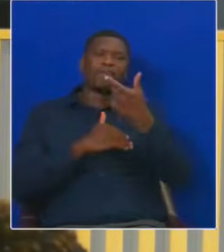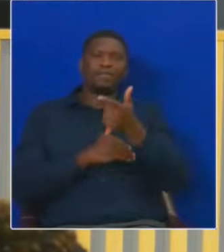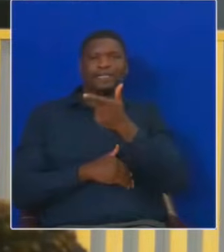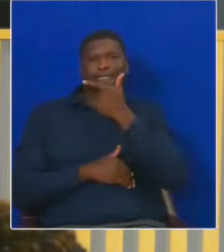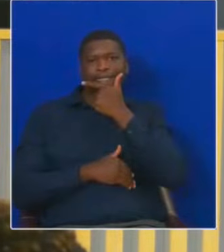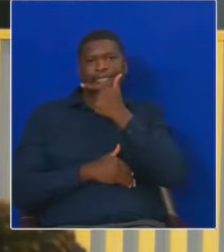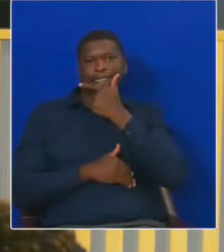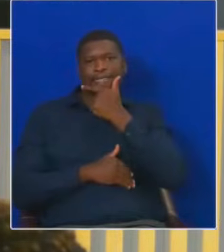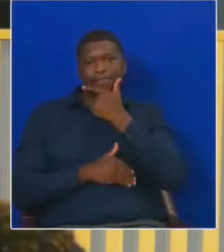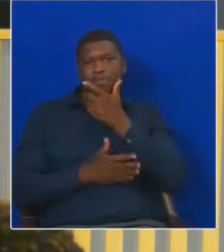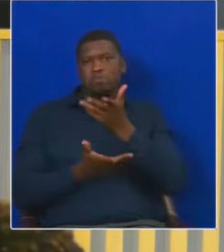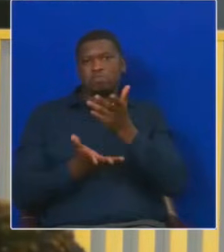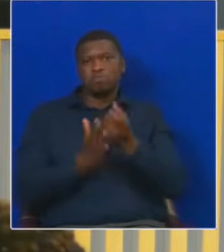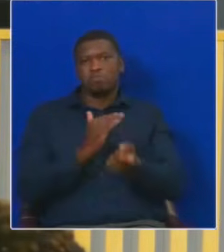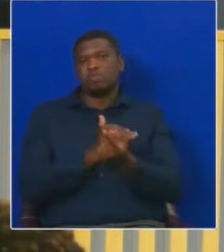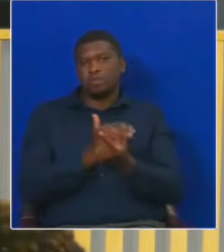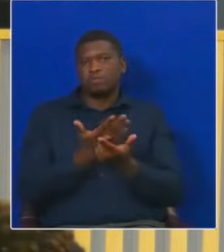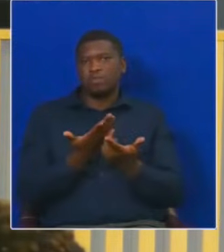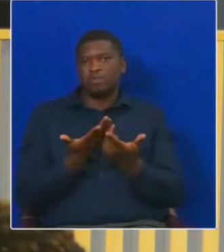12th.